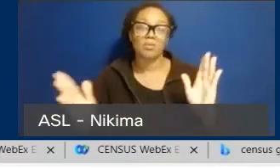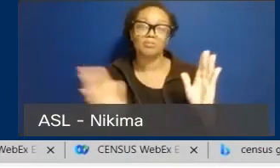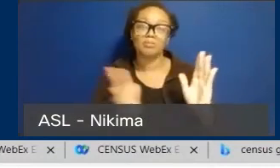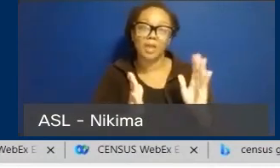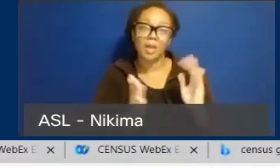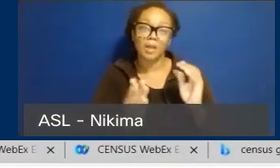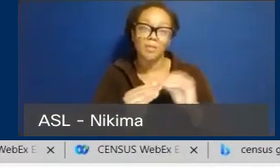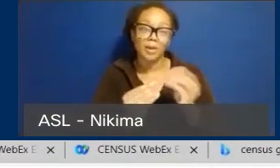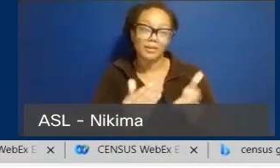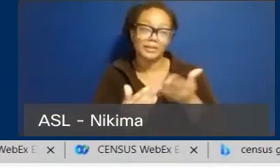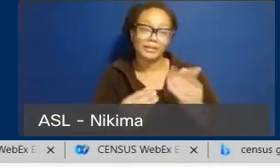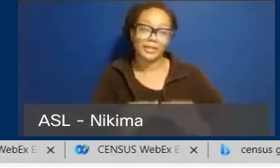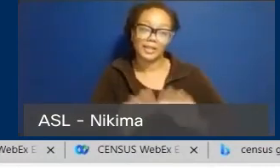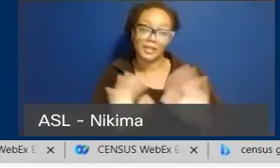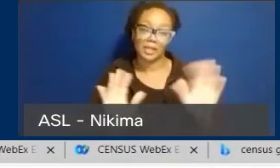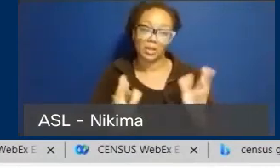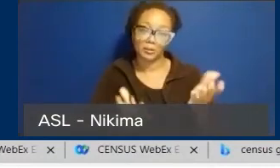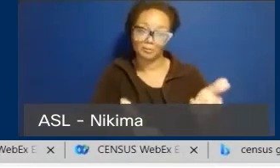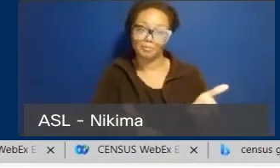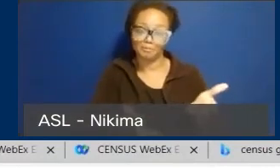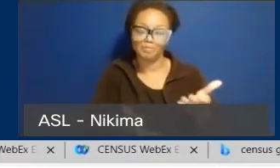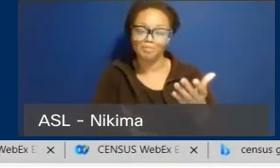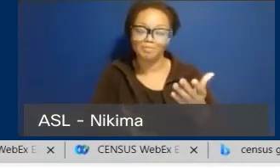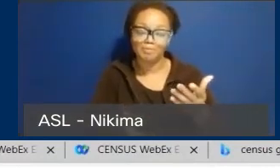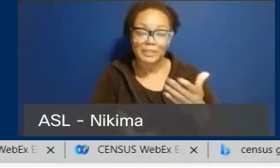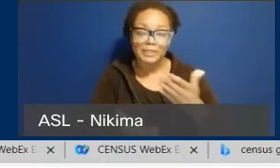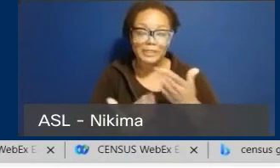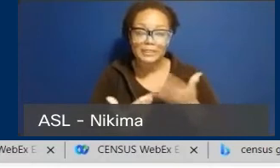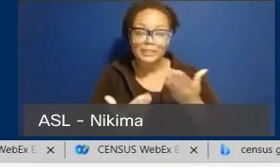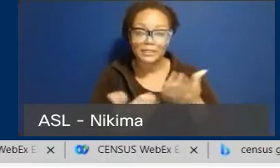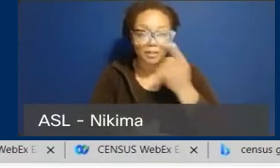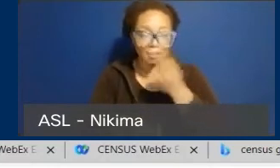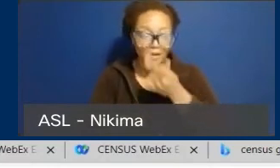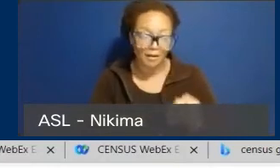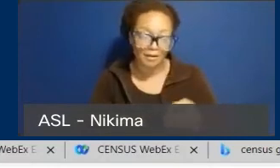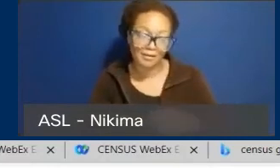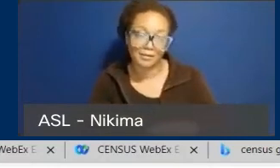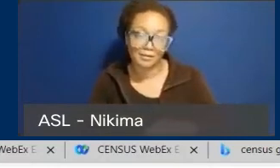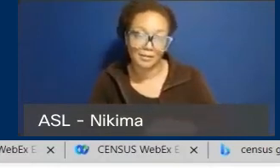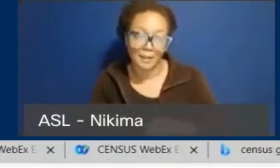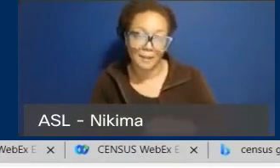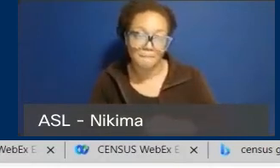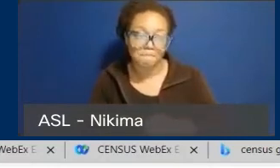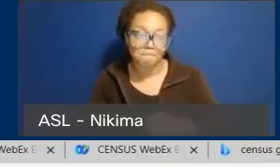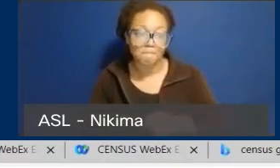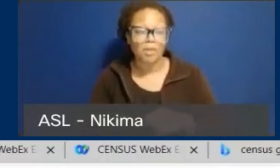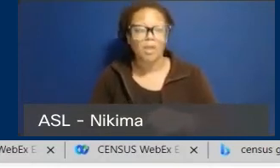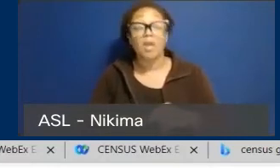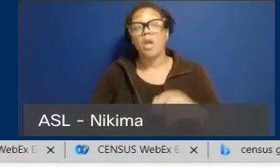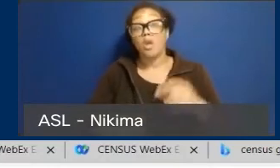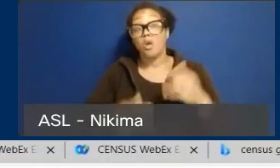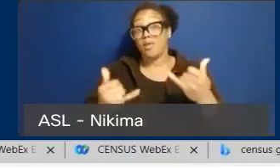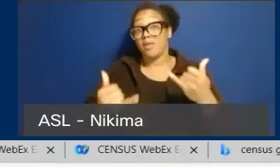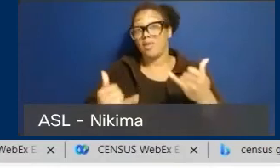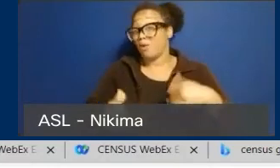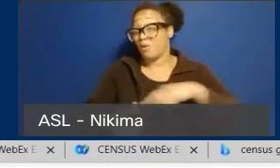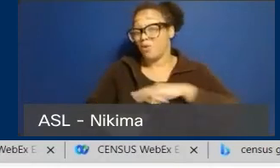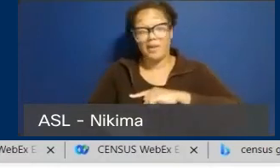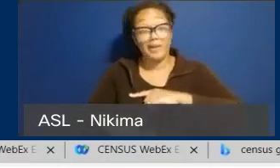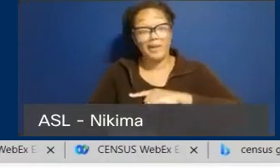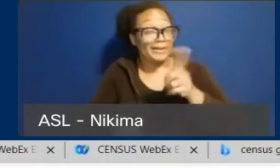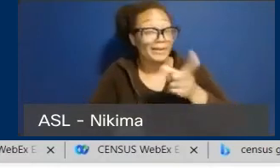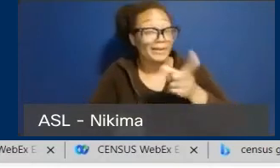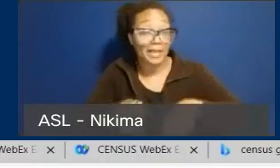makes it much more pleasing. We also presently we're unable to print.